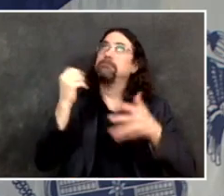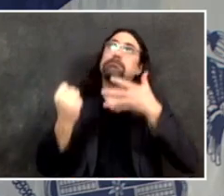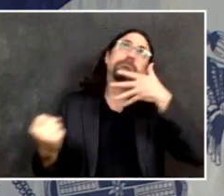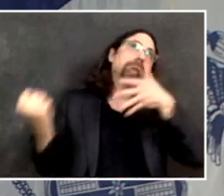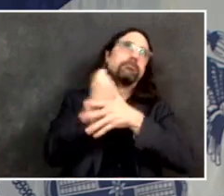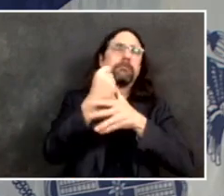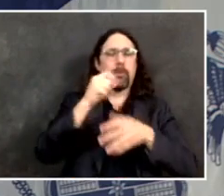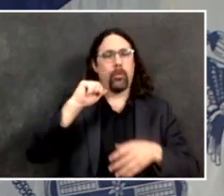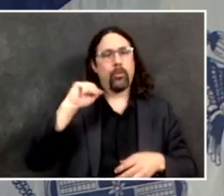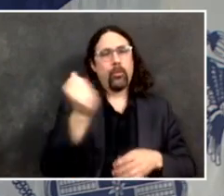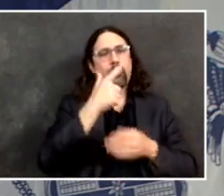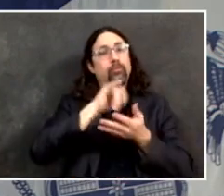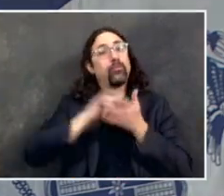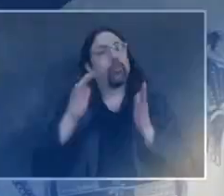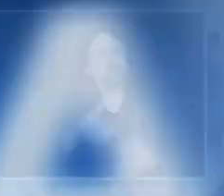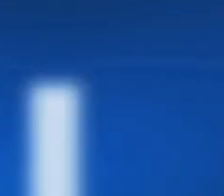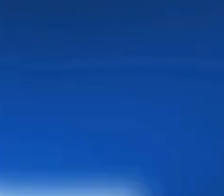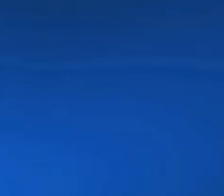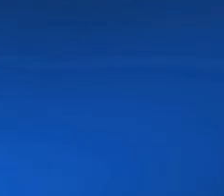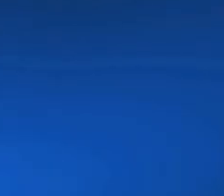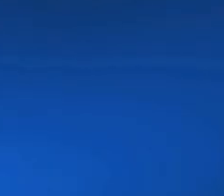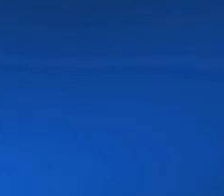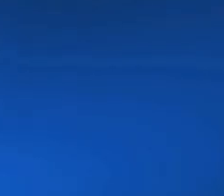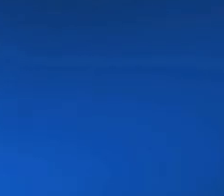Quick few words.